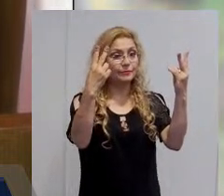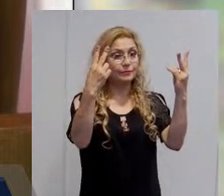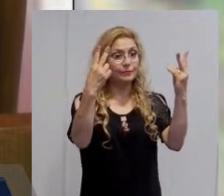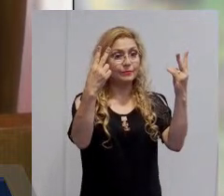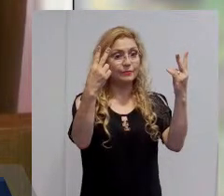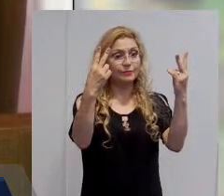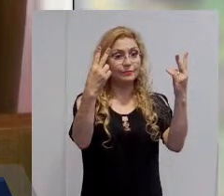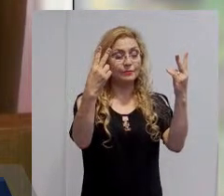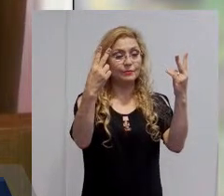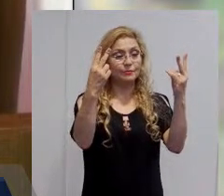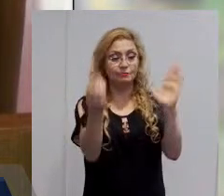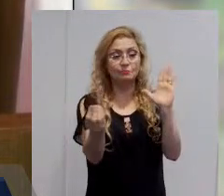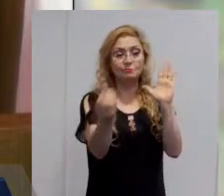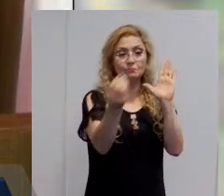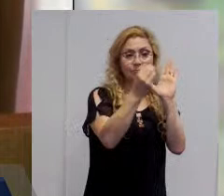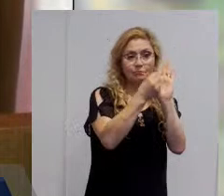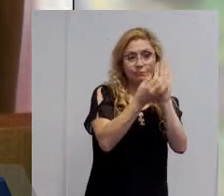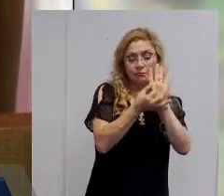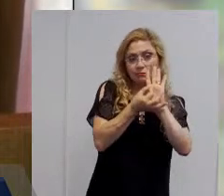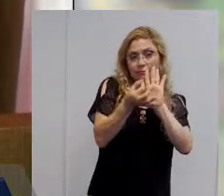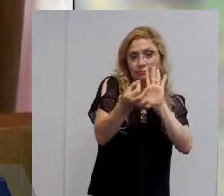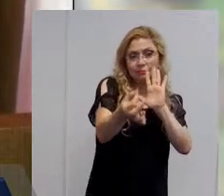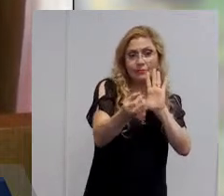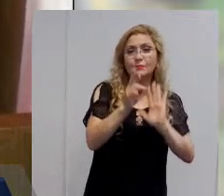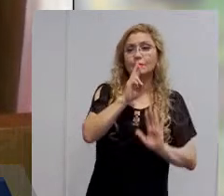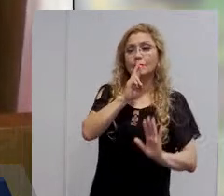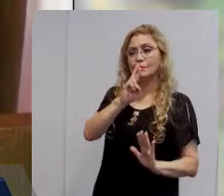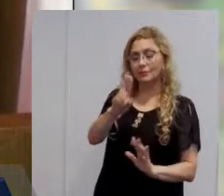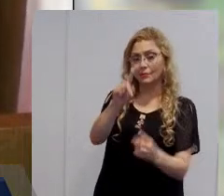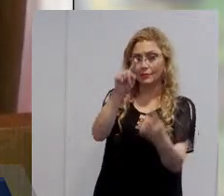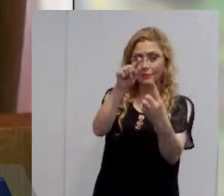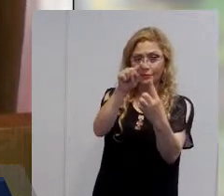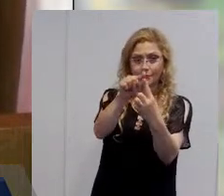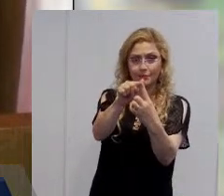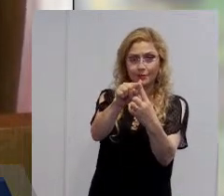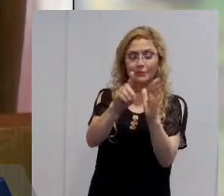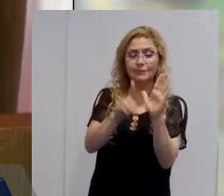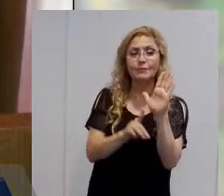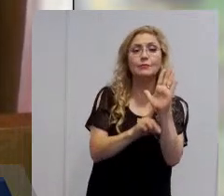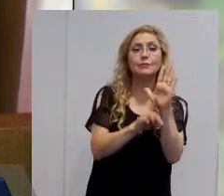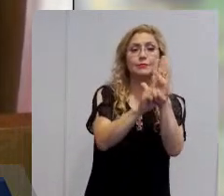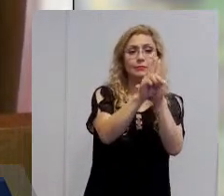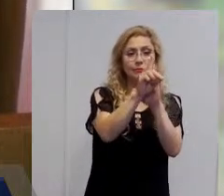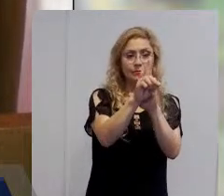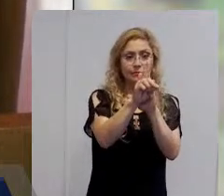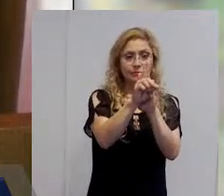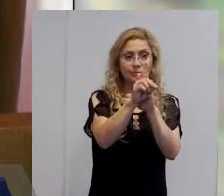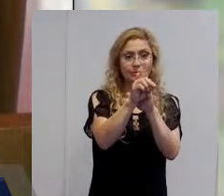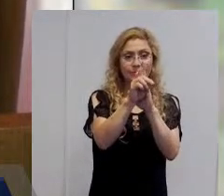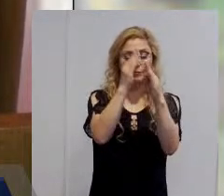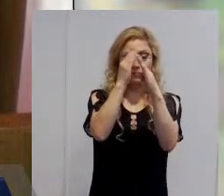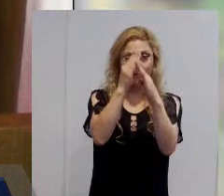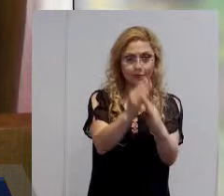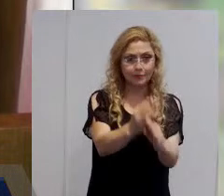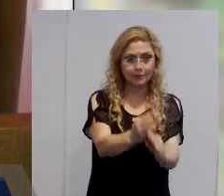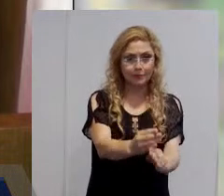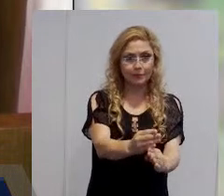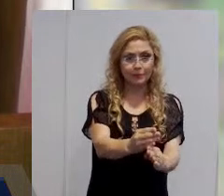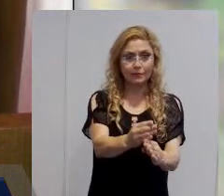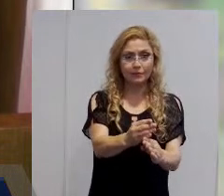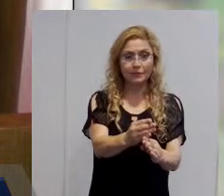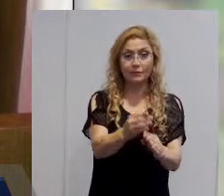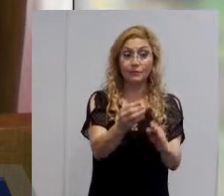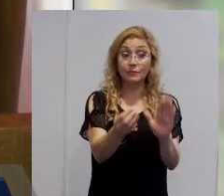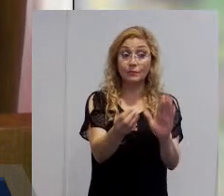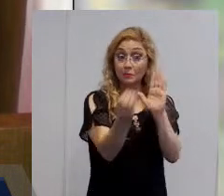foundation for public policy in order to meet the, to attain the SDGs,